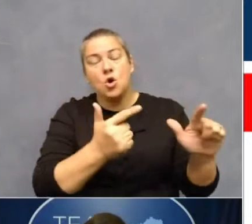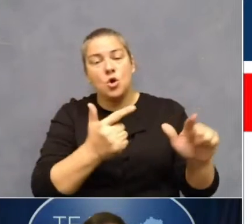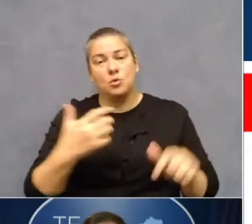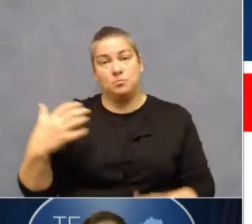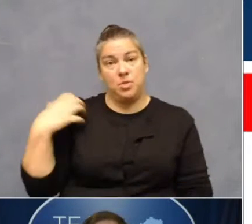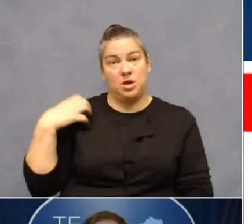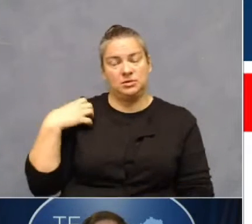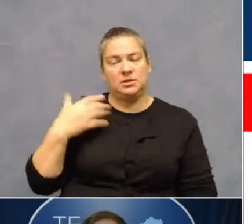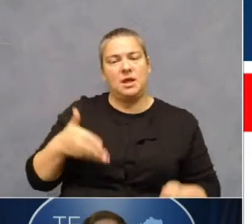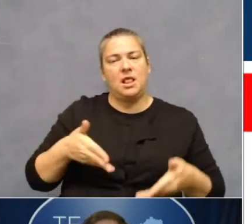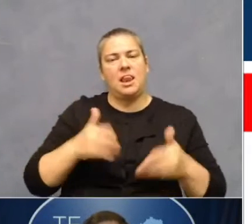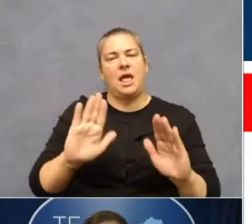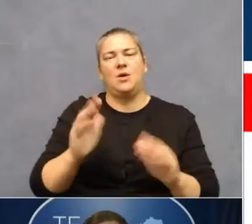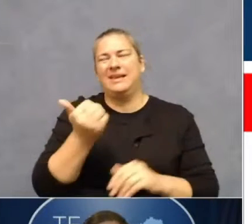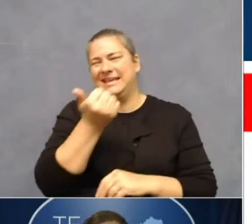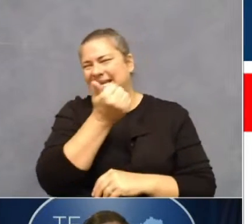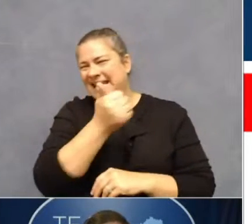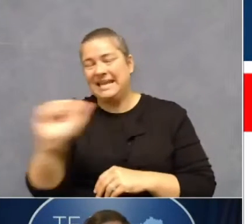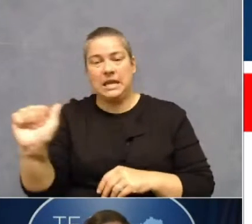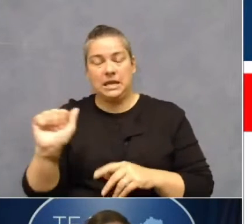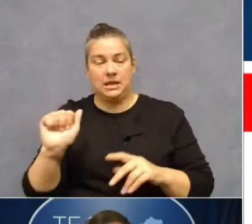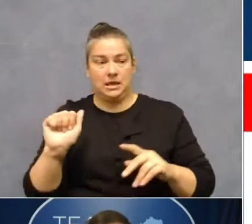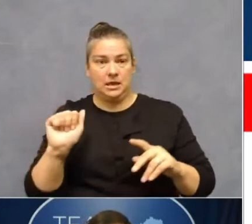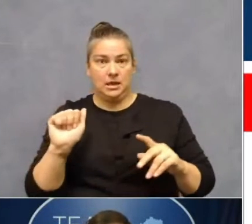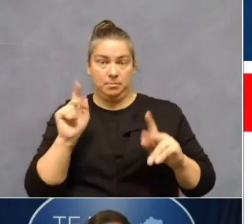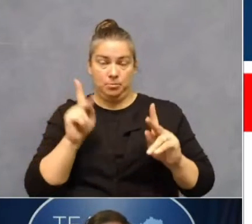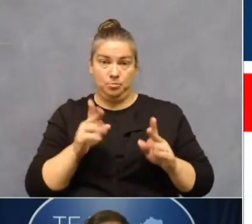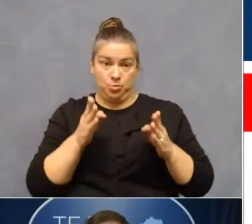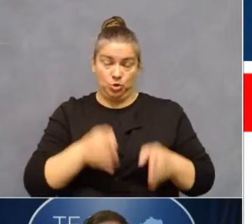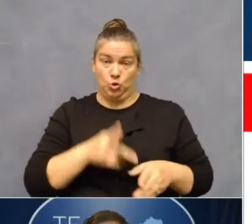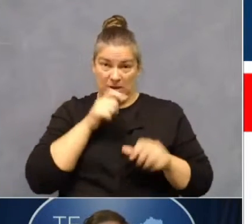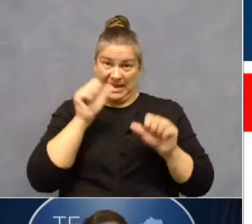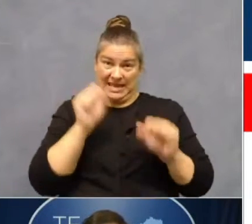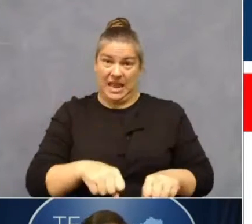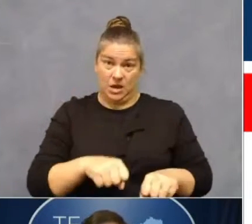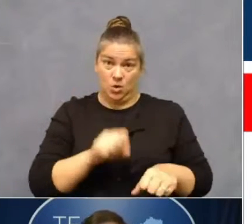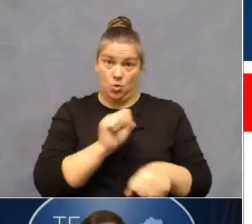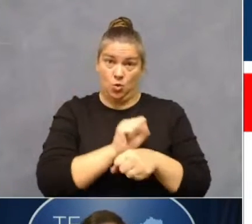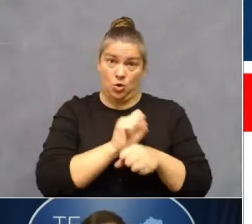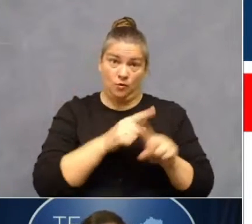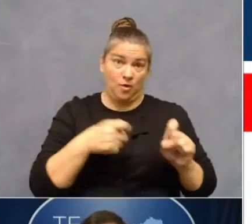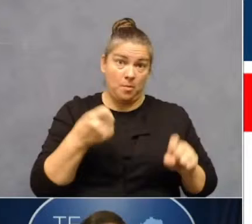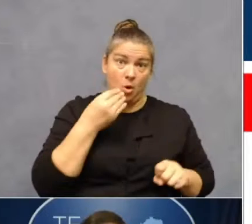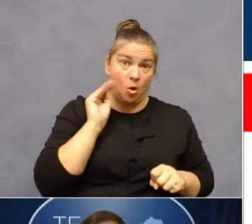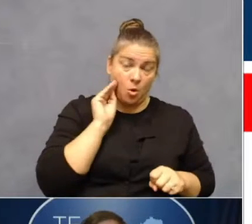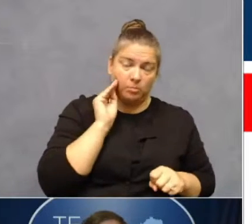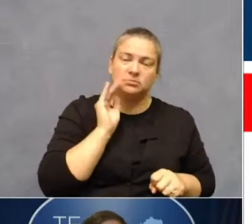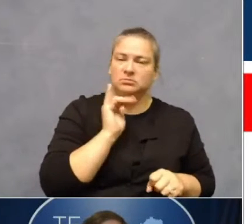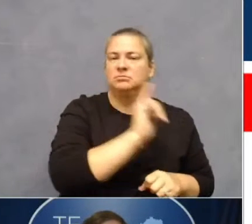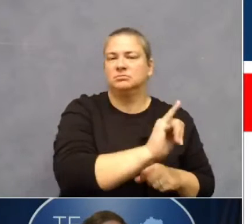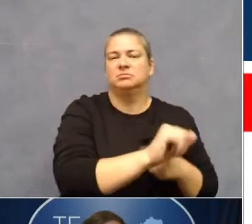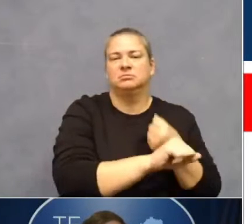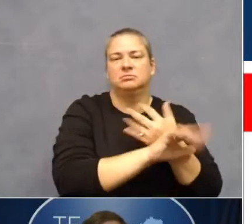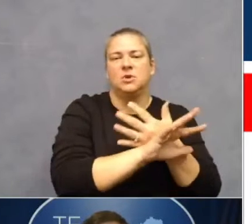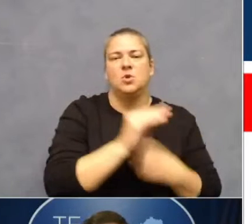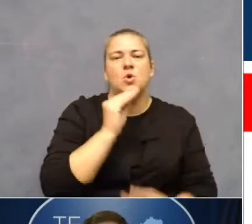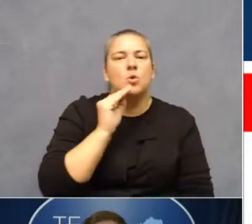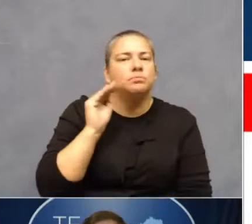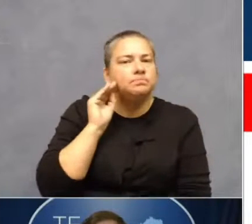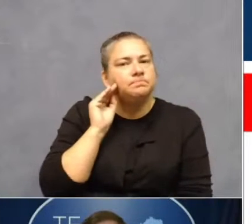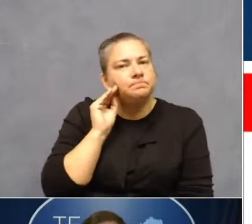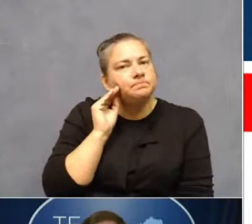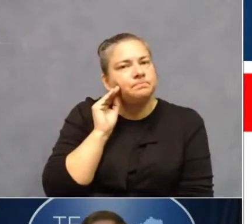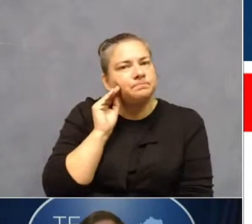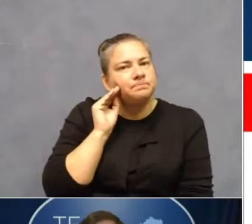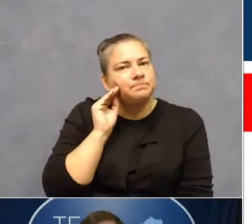allow any employee that can work from home virtually to work from home. We know that that's not